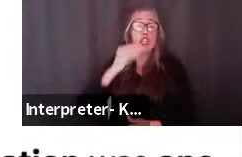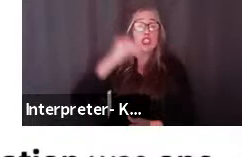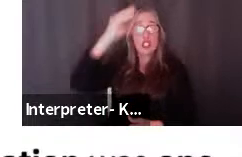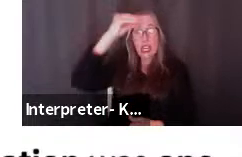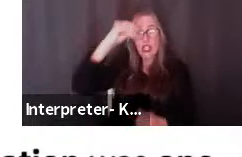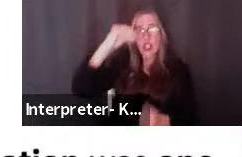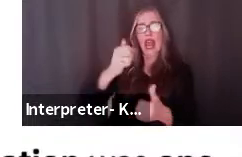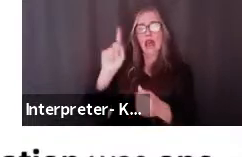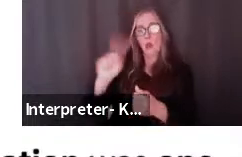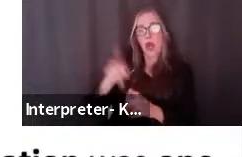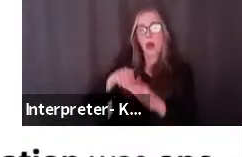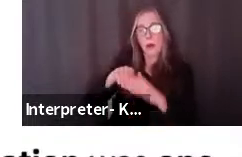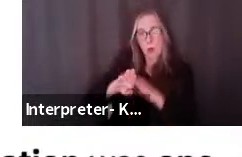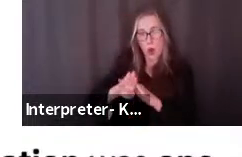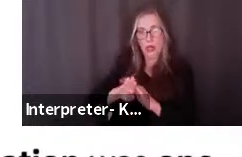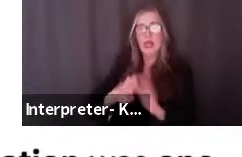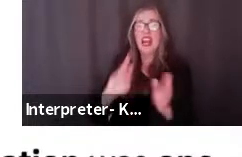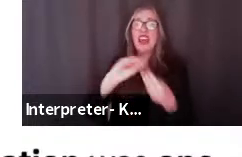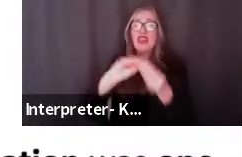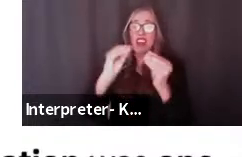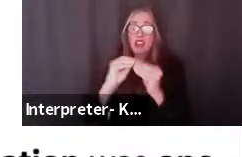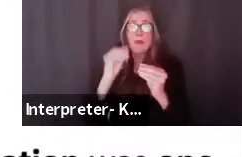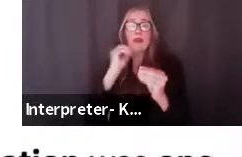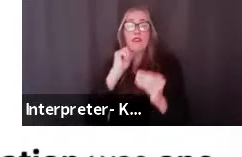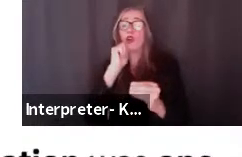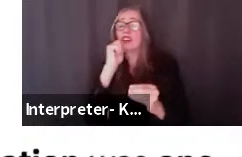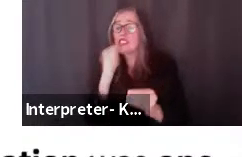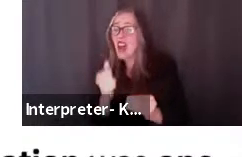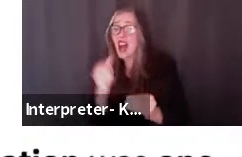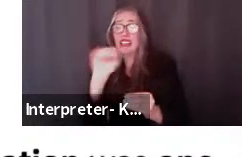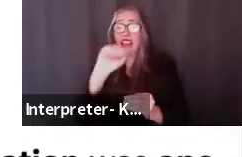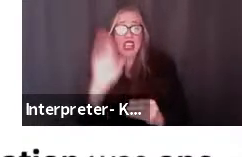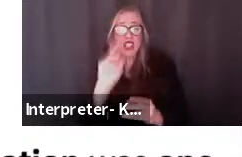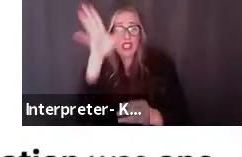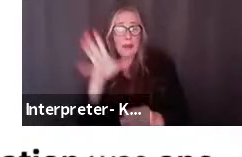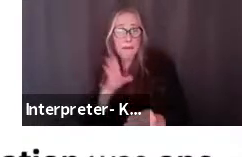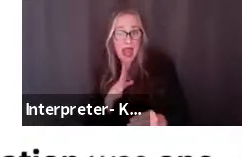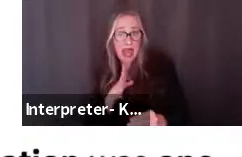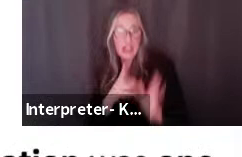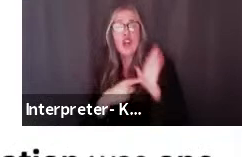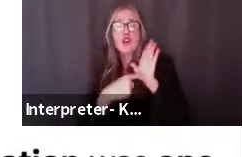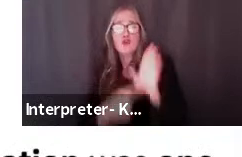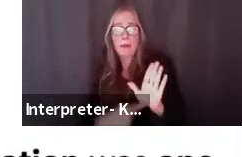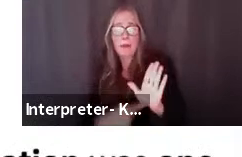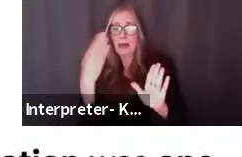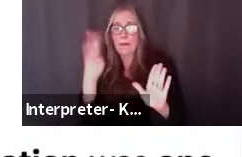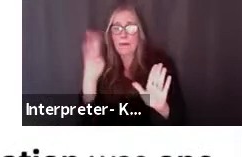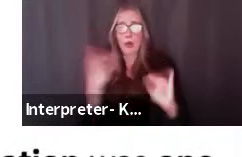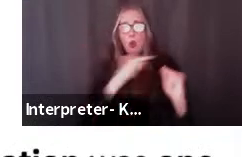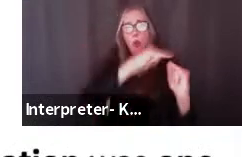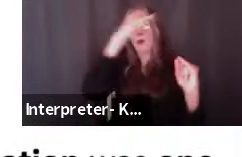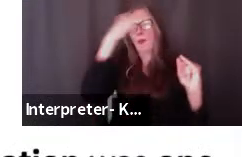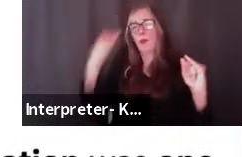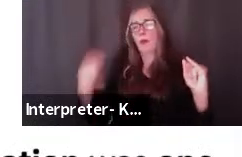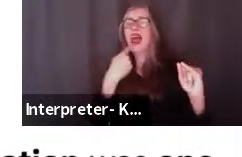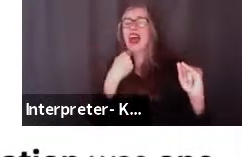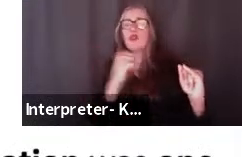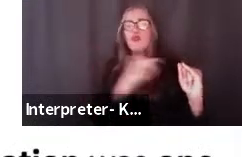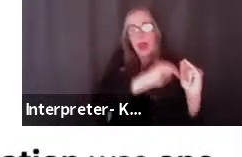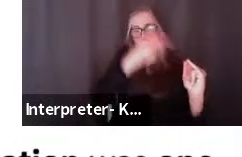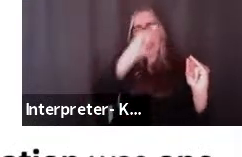rates for non-asian nativity women and non-asian nativity men are represented by the blue and the red lines